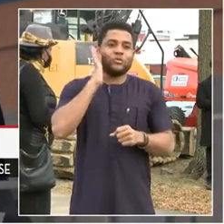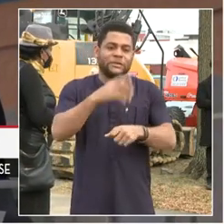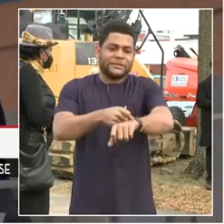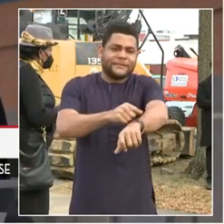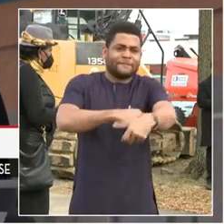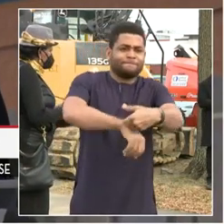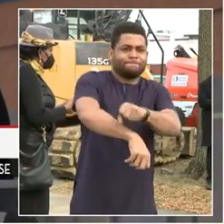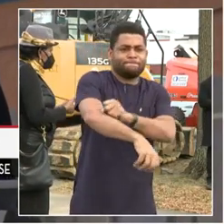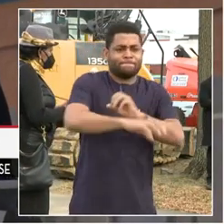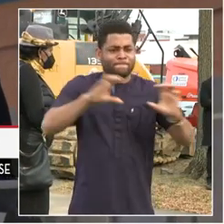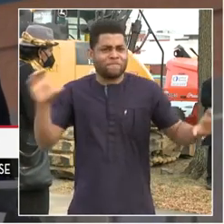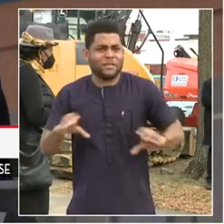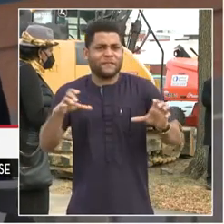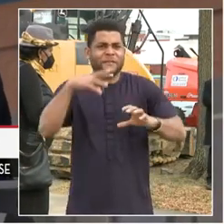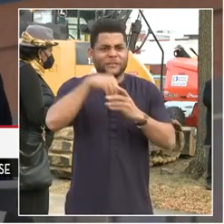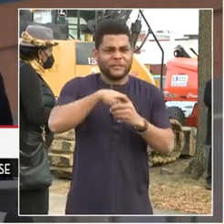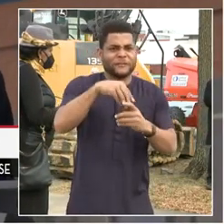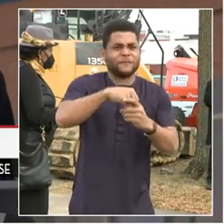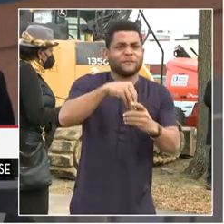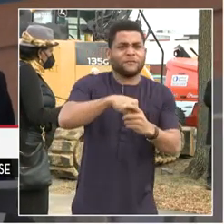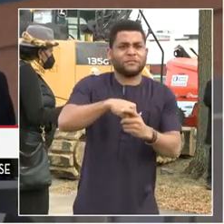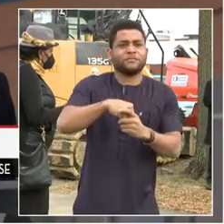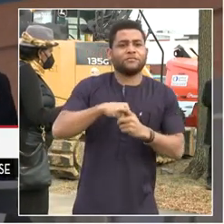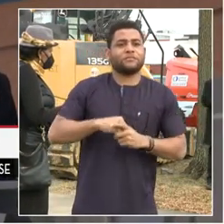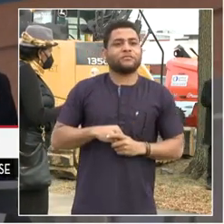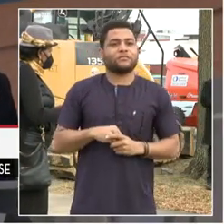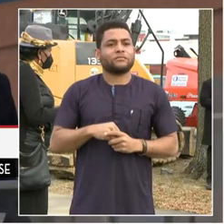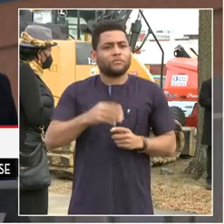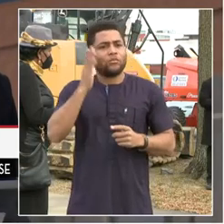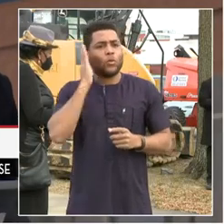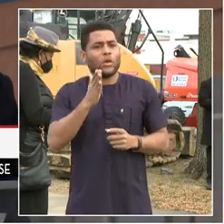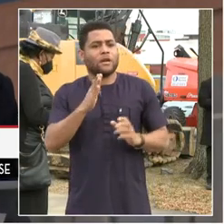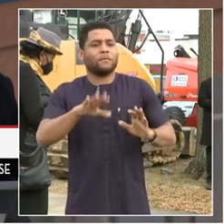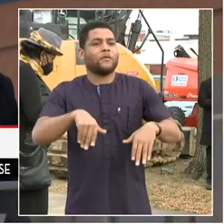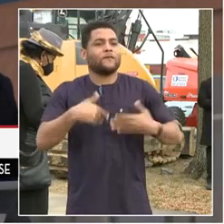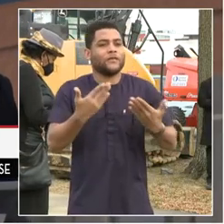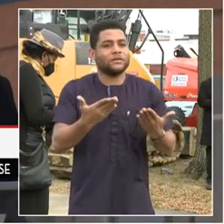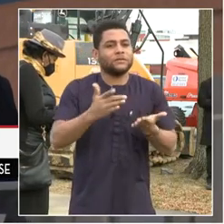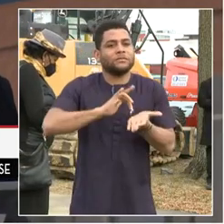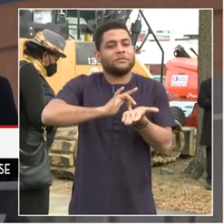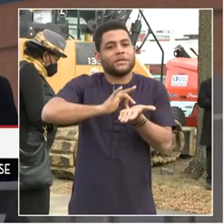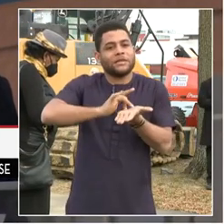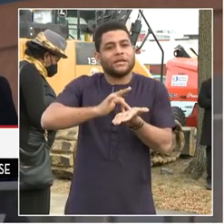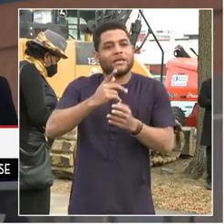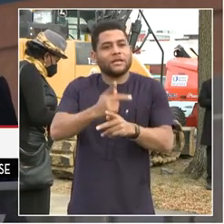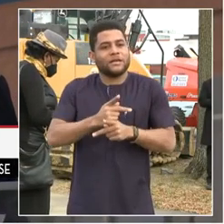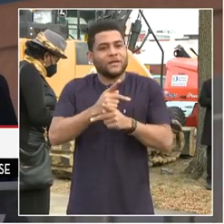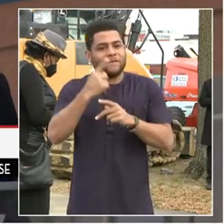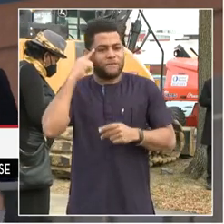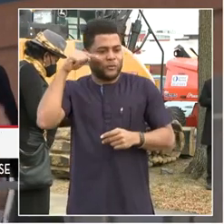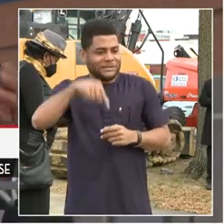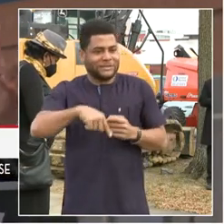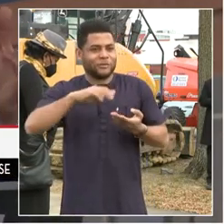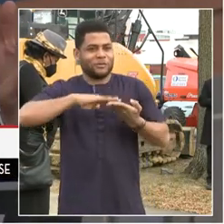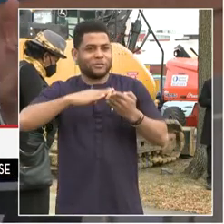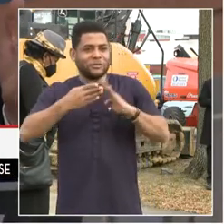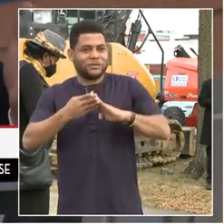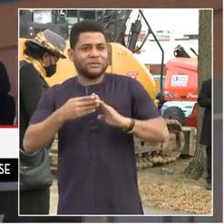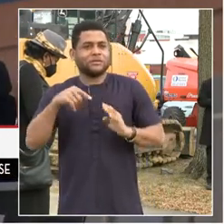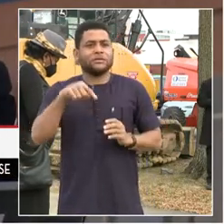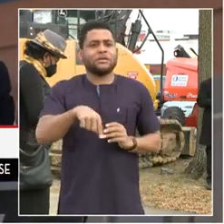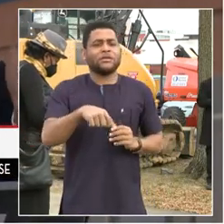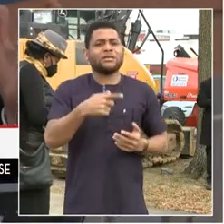involved as participants in providing the medical care this community so